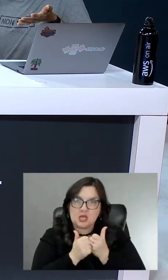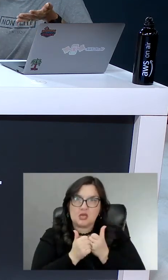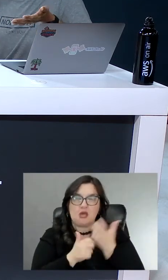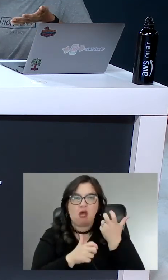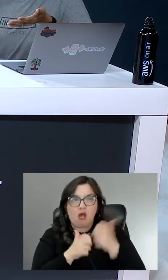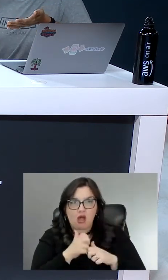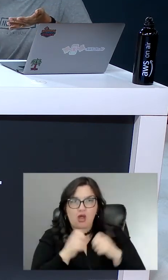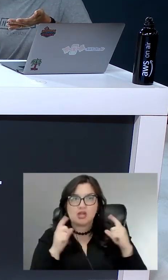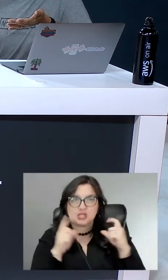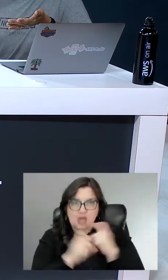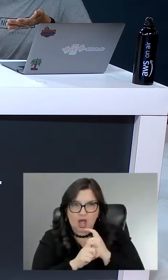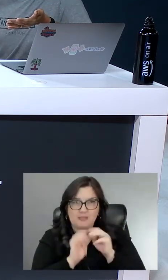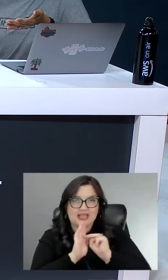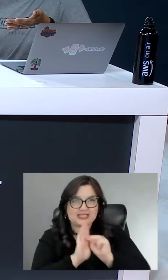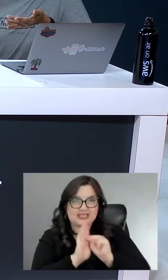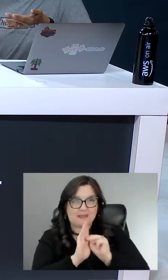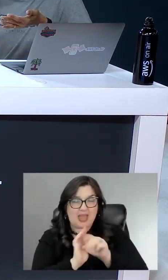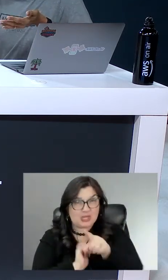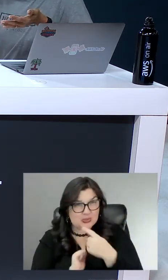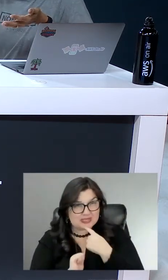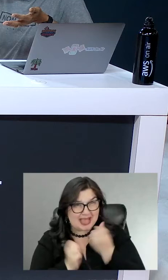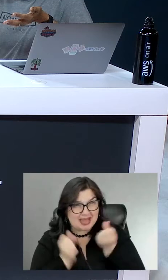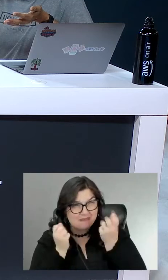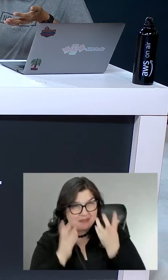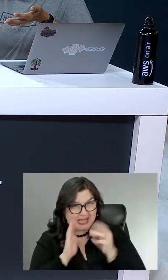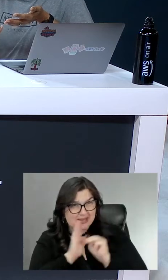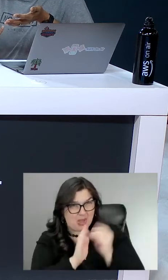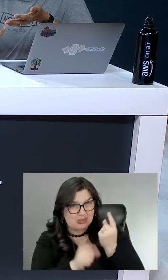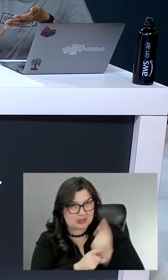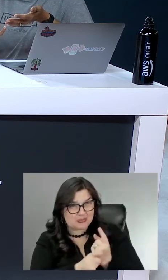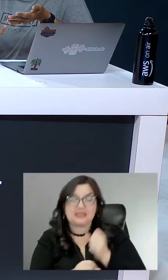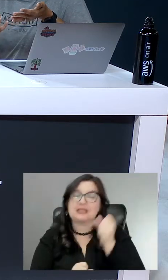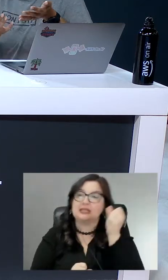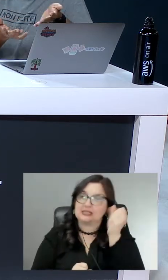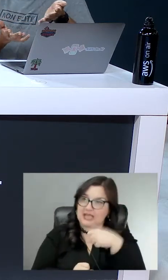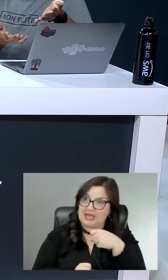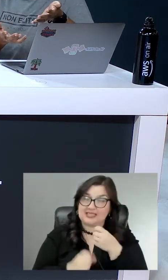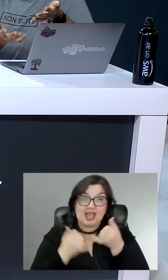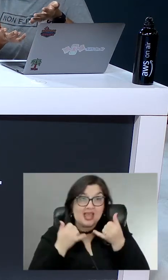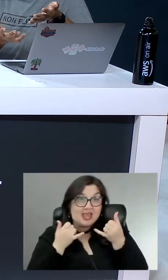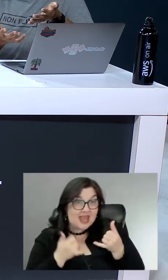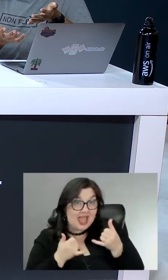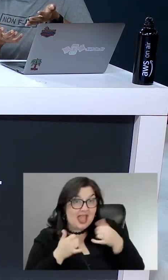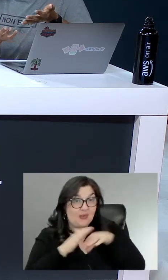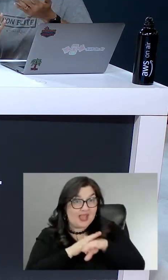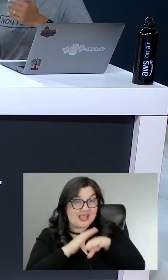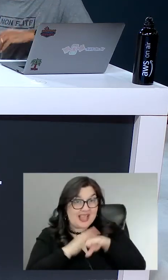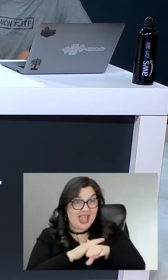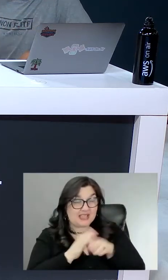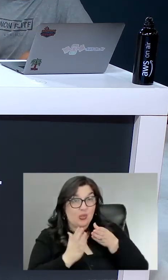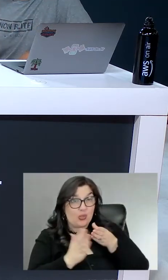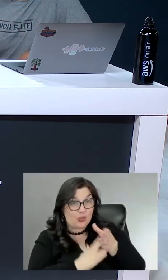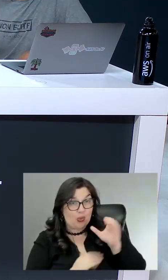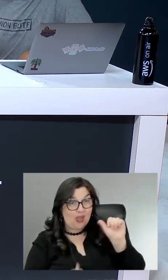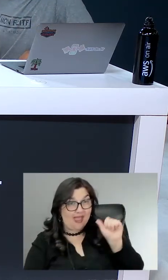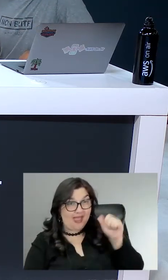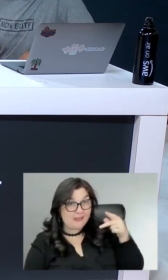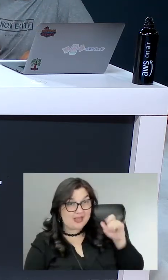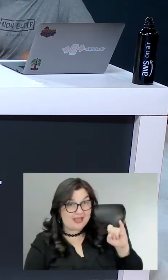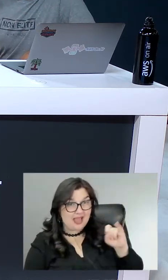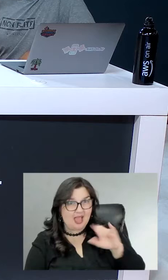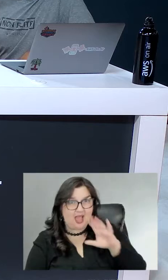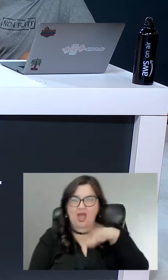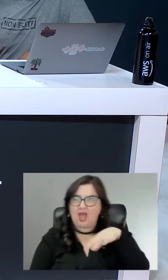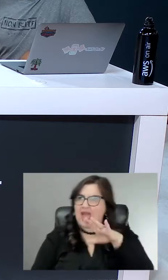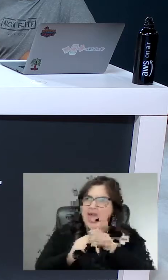many models you're saying, right? Yes. And now we can access this through an API. Correct. How, Is that how right? do you use it? Is it Yeah. just an